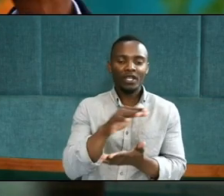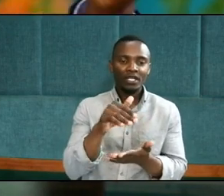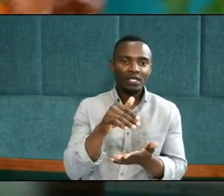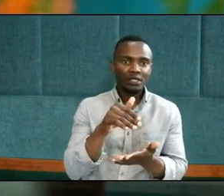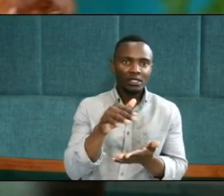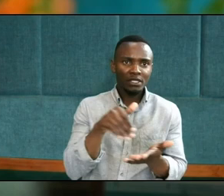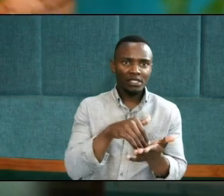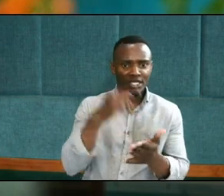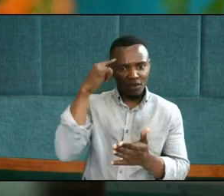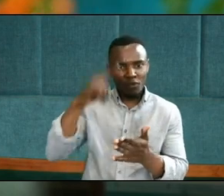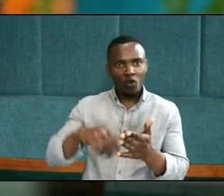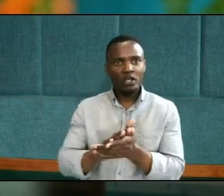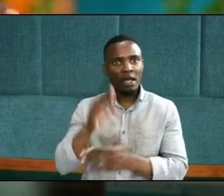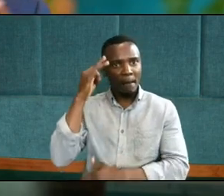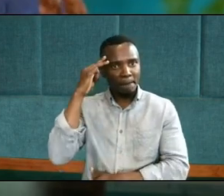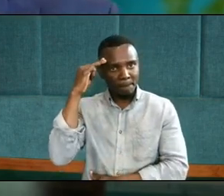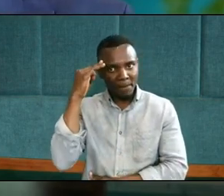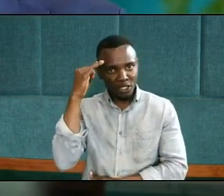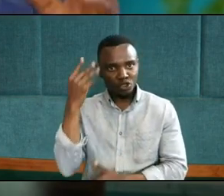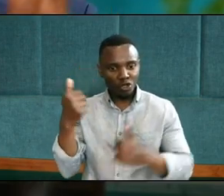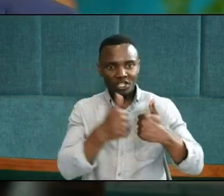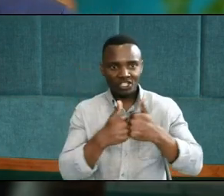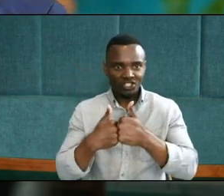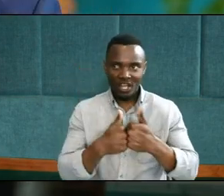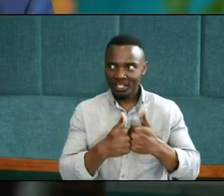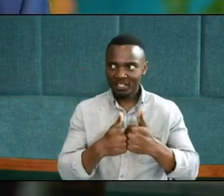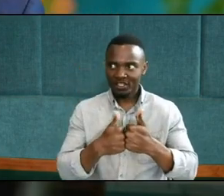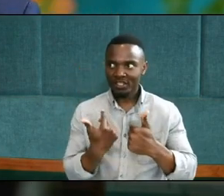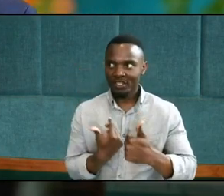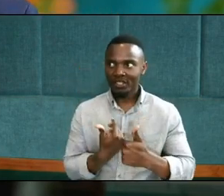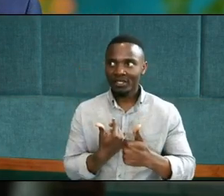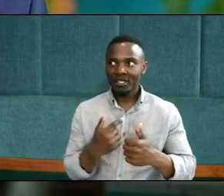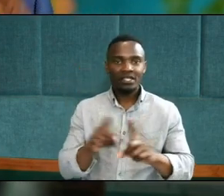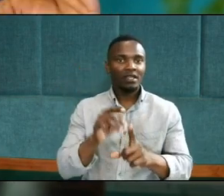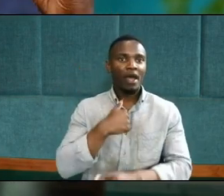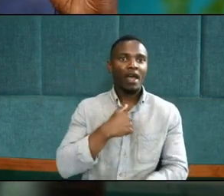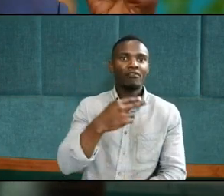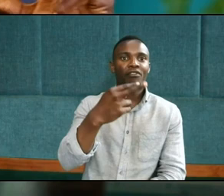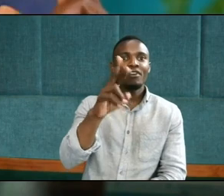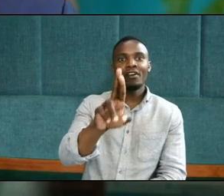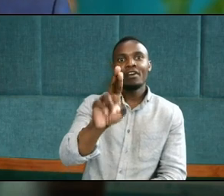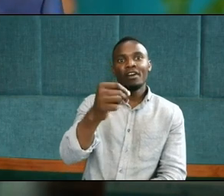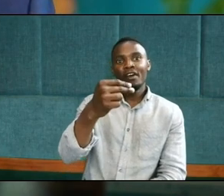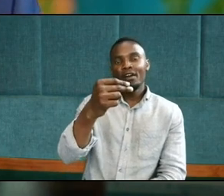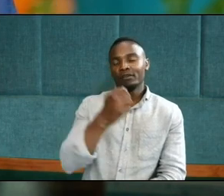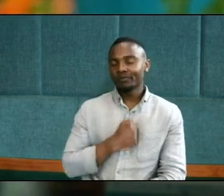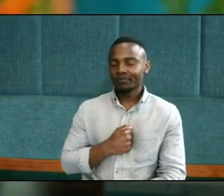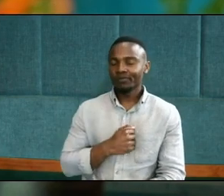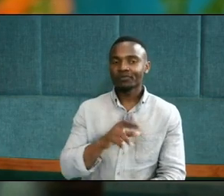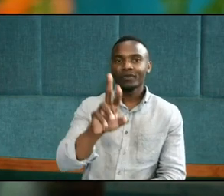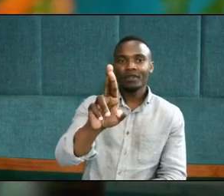with their issues. You know, issues are there. So I'm running a rehabilitation center there for people who have